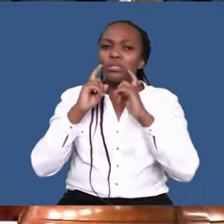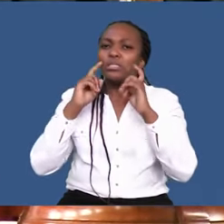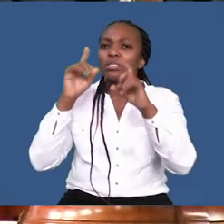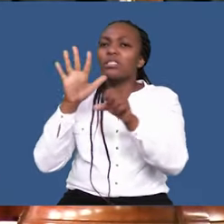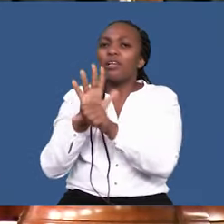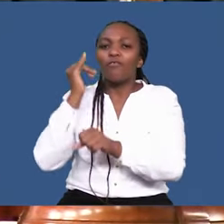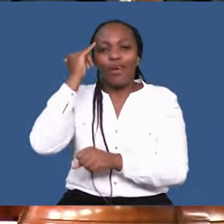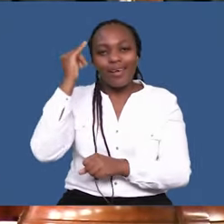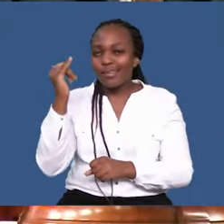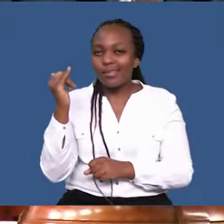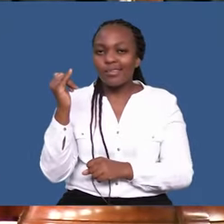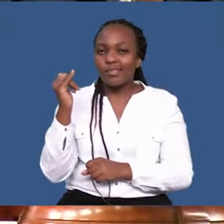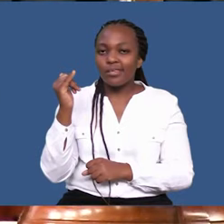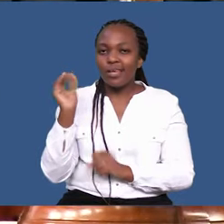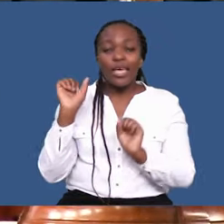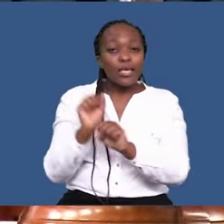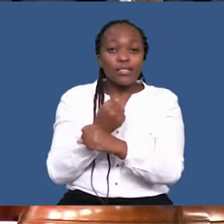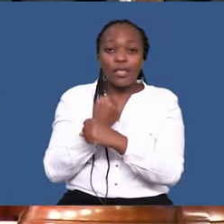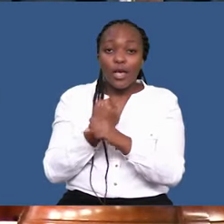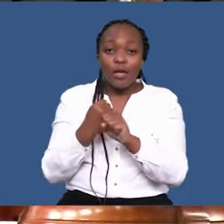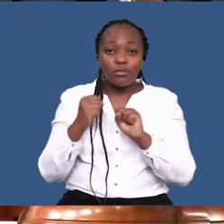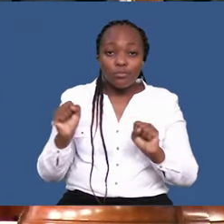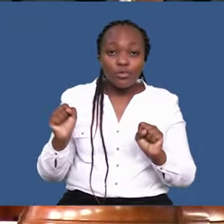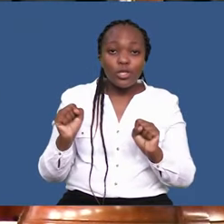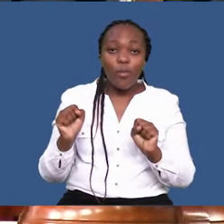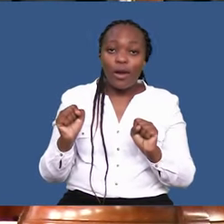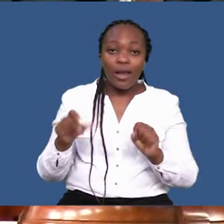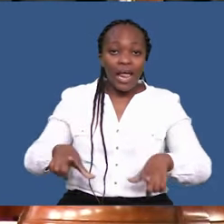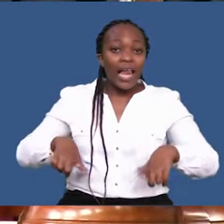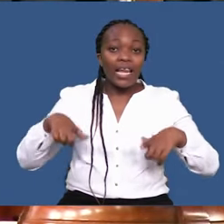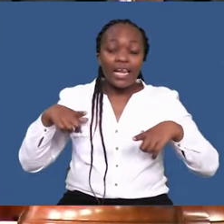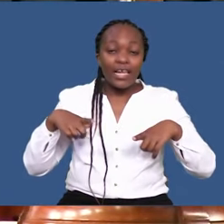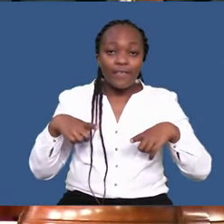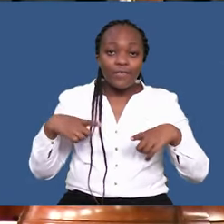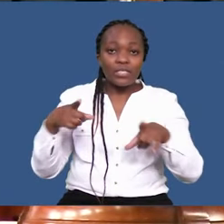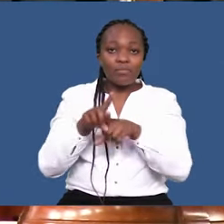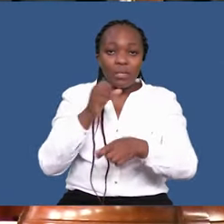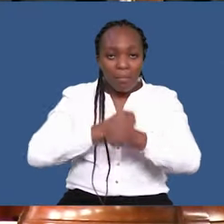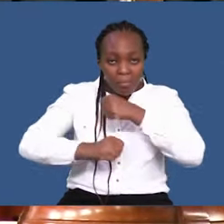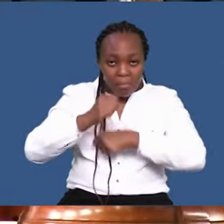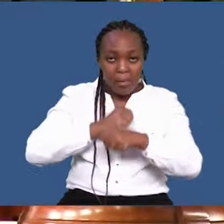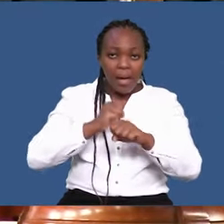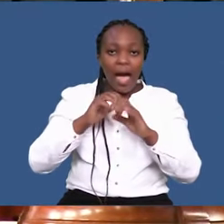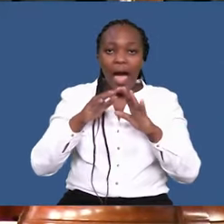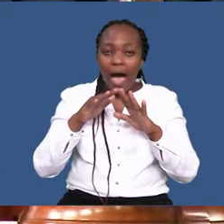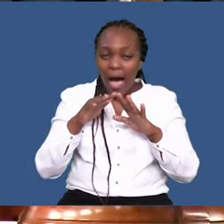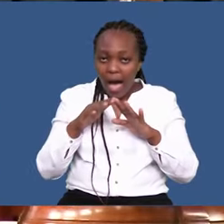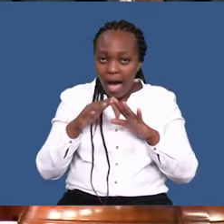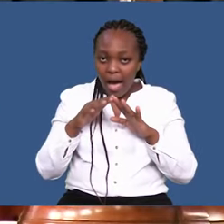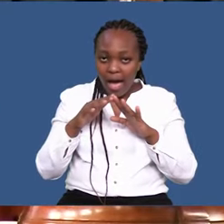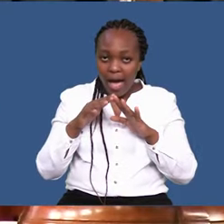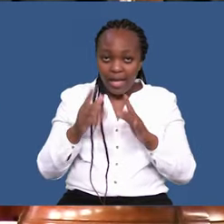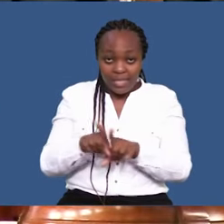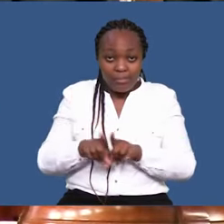in. We can't live and think and act the same way we did before we came to know